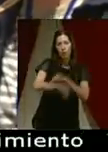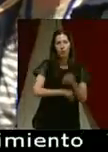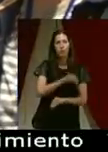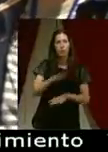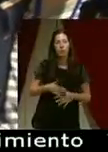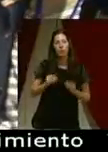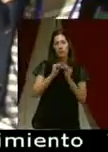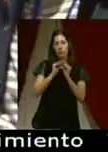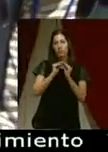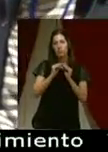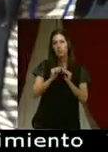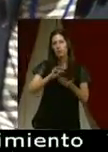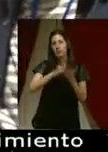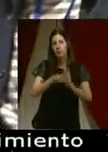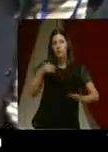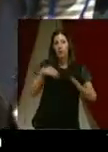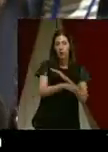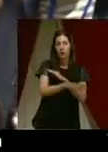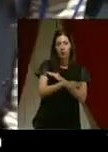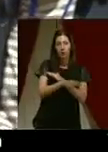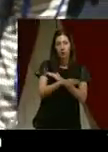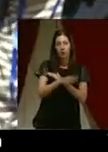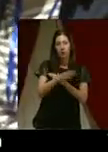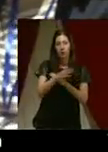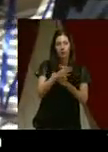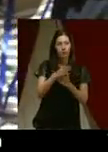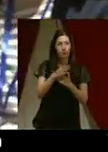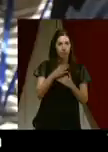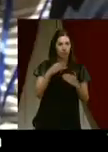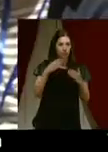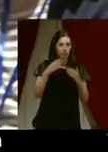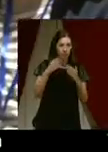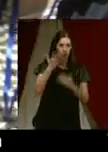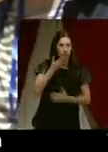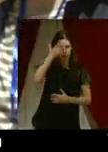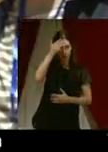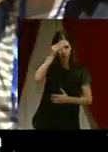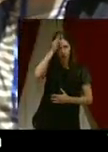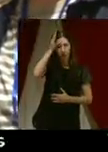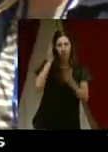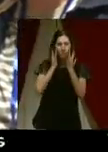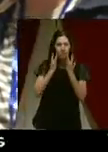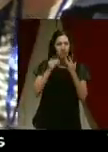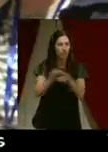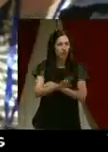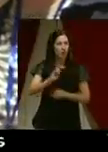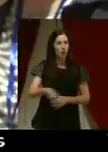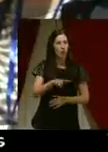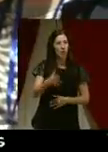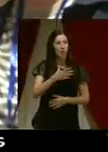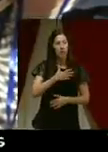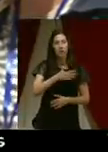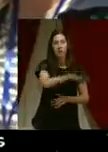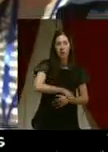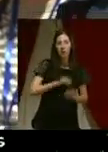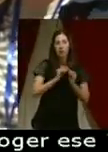that the knowledge used to create that accessible technology is not accessible. That is to say, we